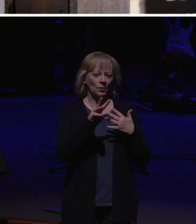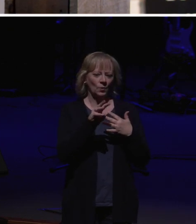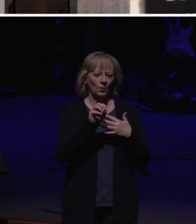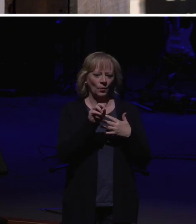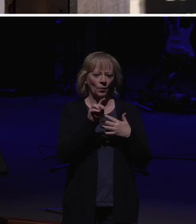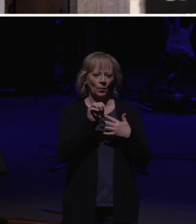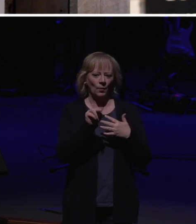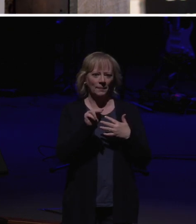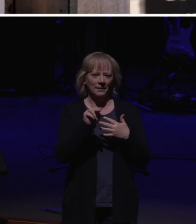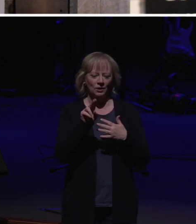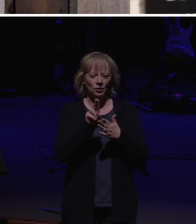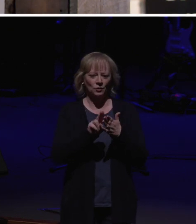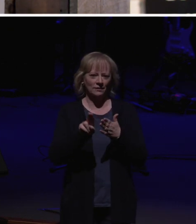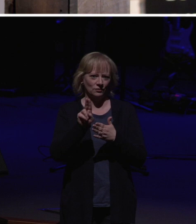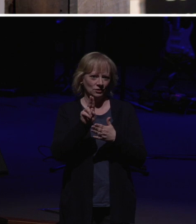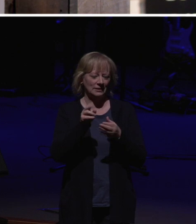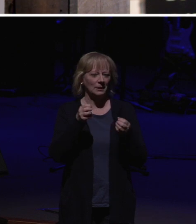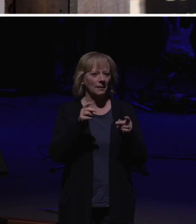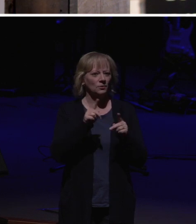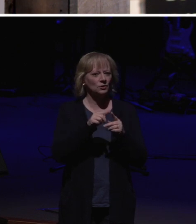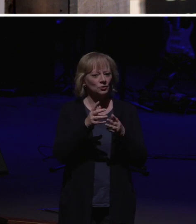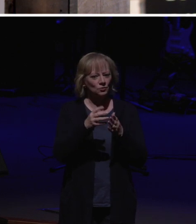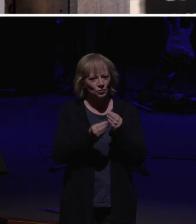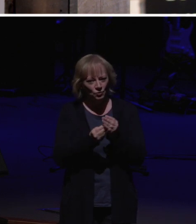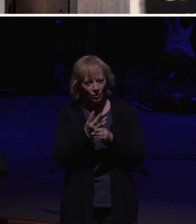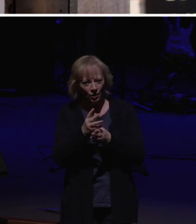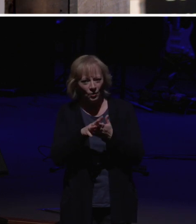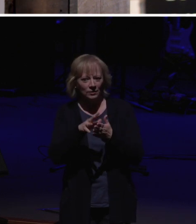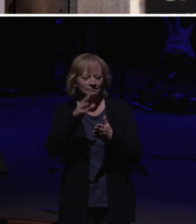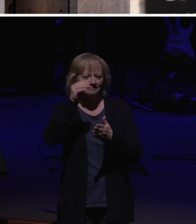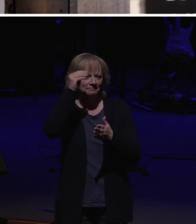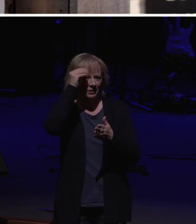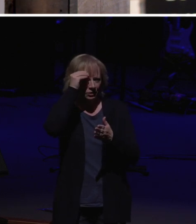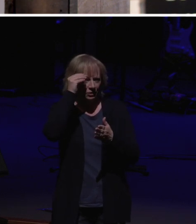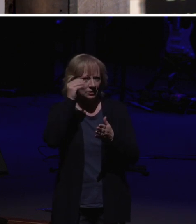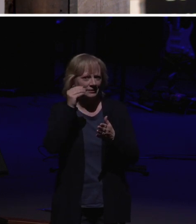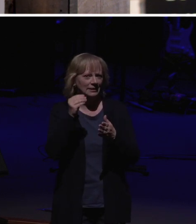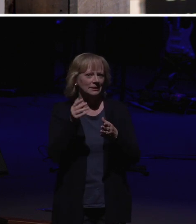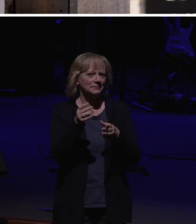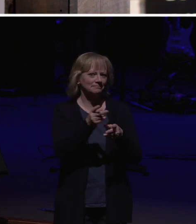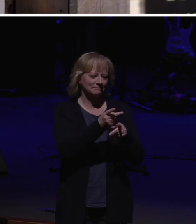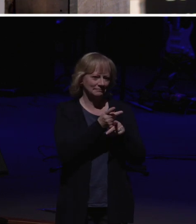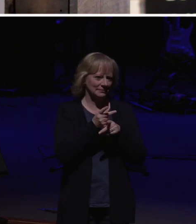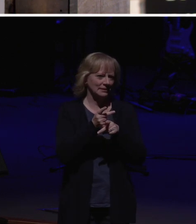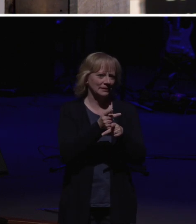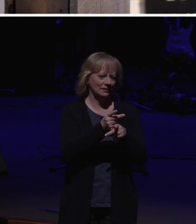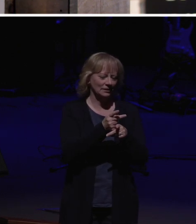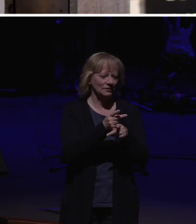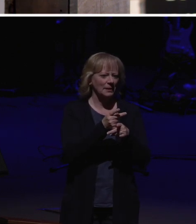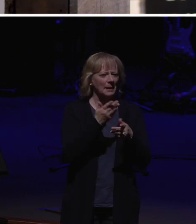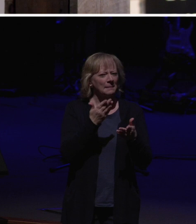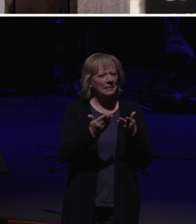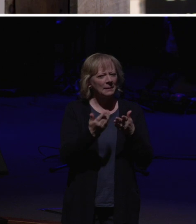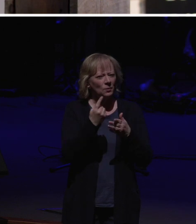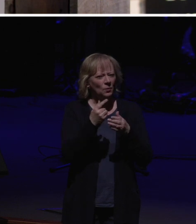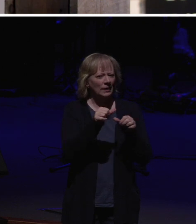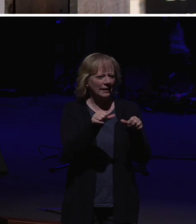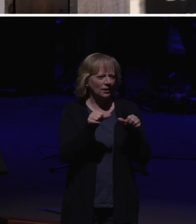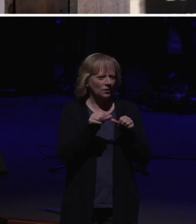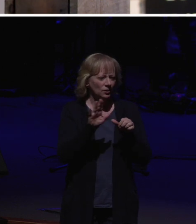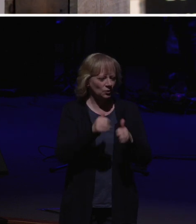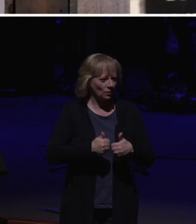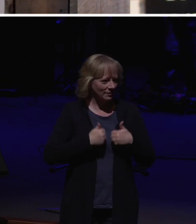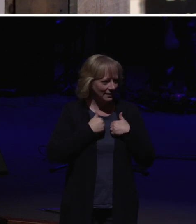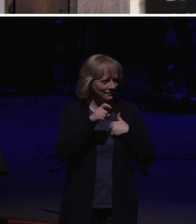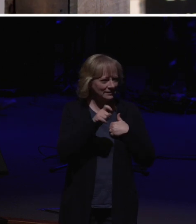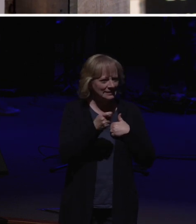to grow, to learn, and to be cared for. Maybe there is an area of your life that